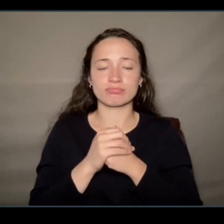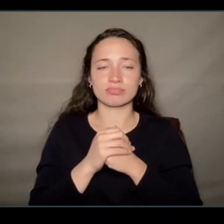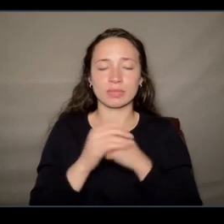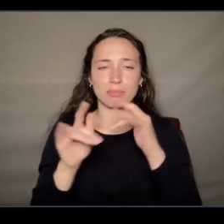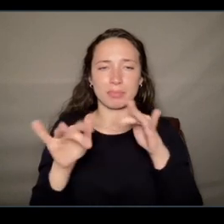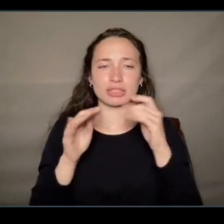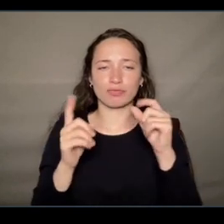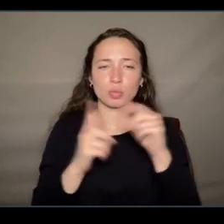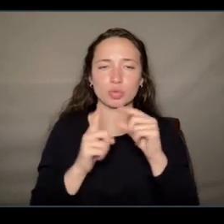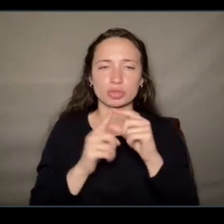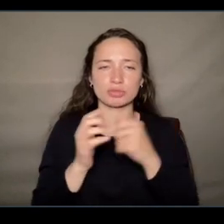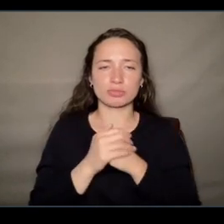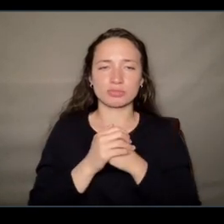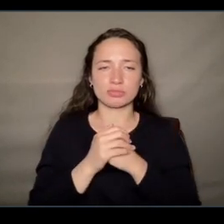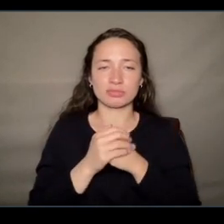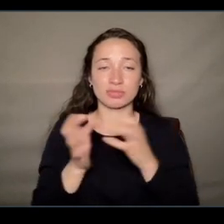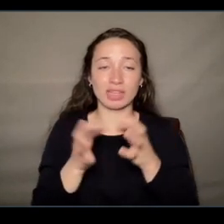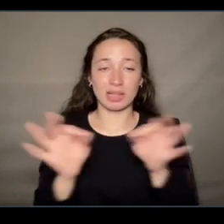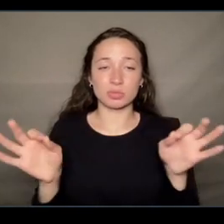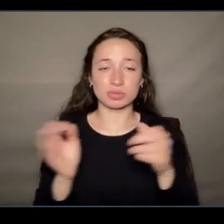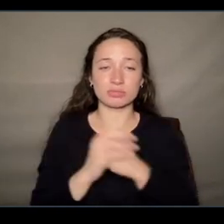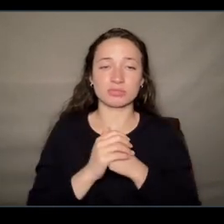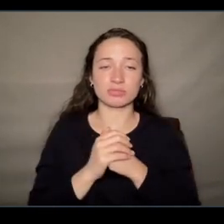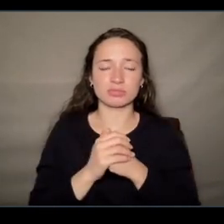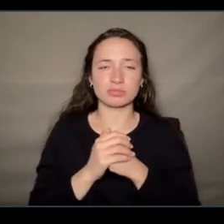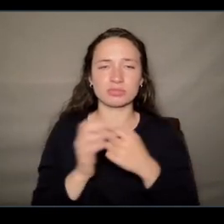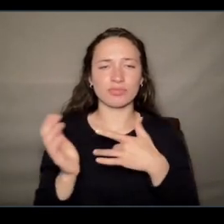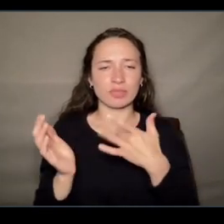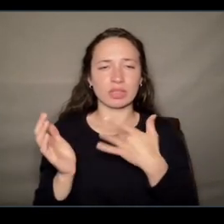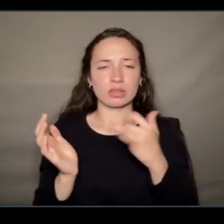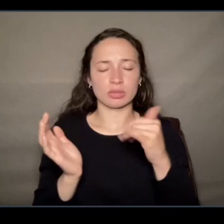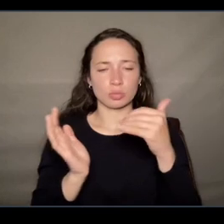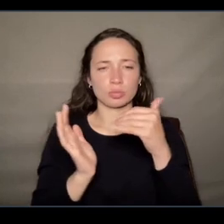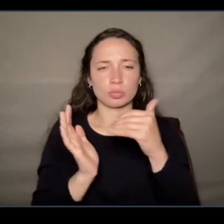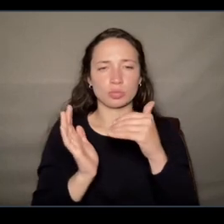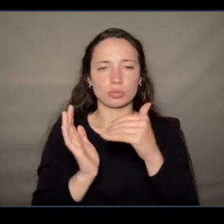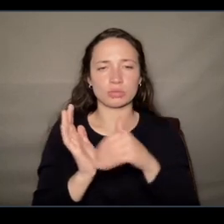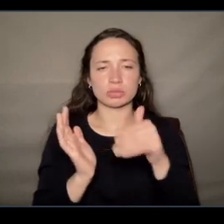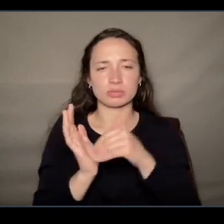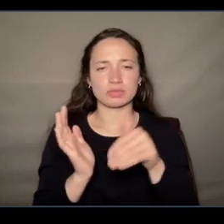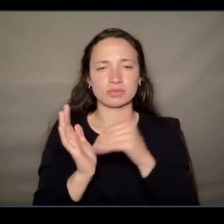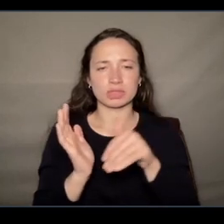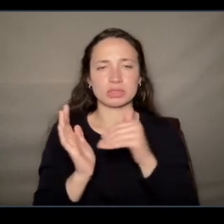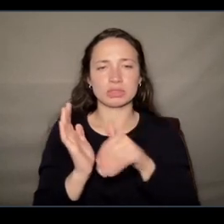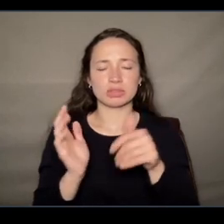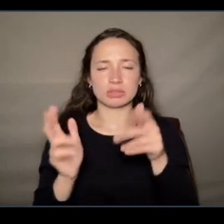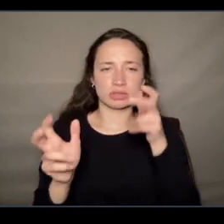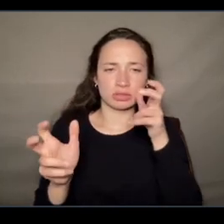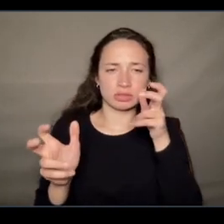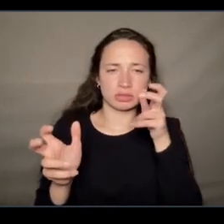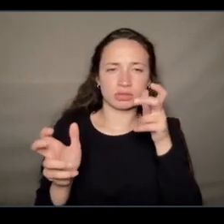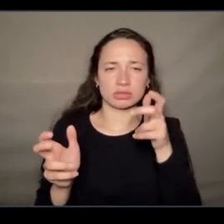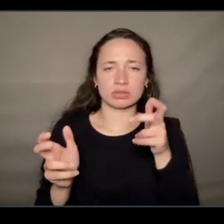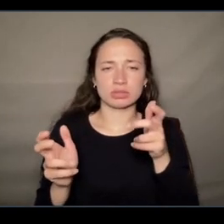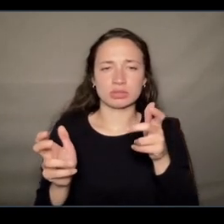is the magic of words and language. So I feel a receptivity